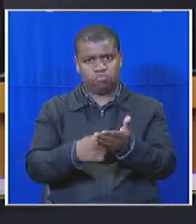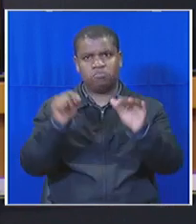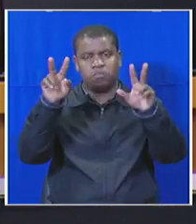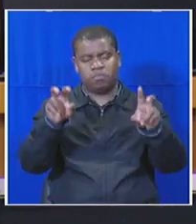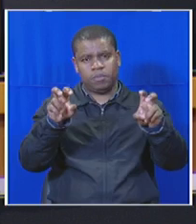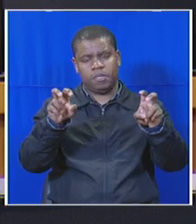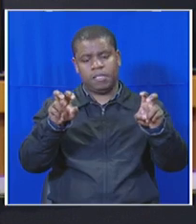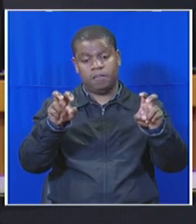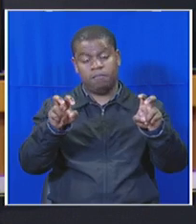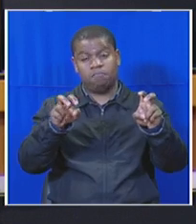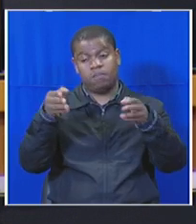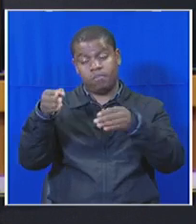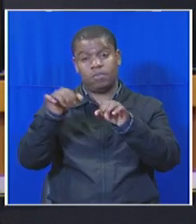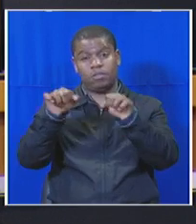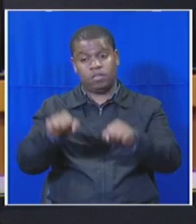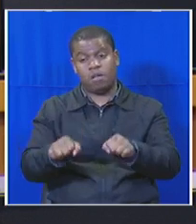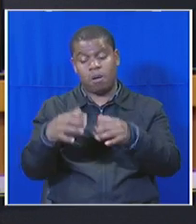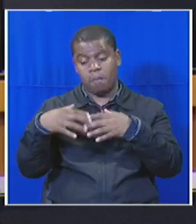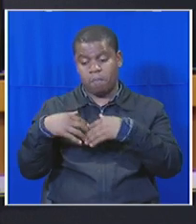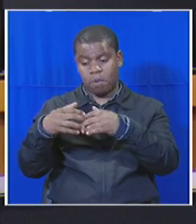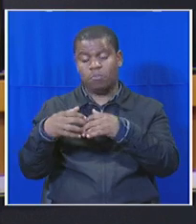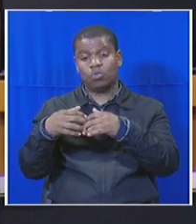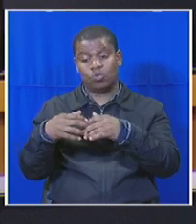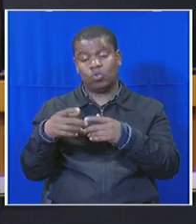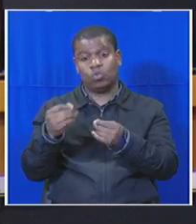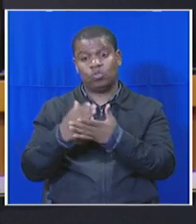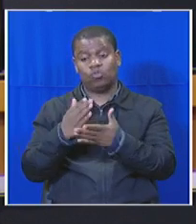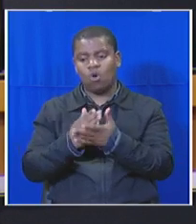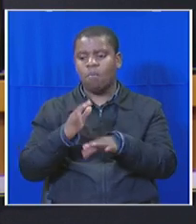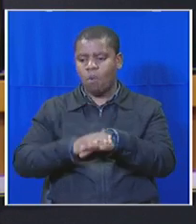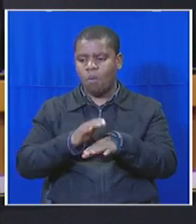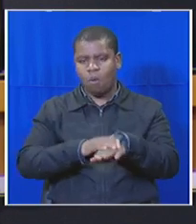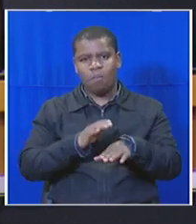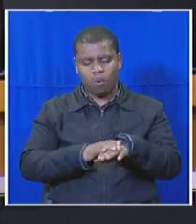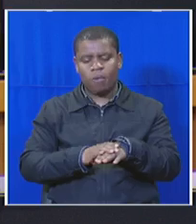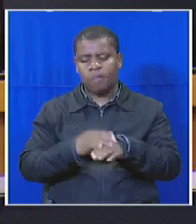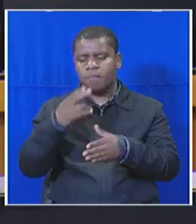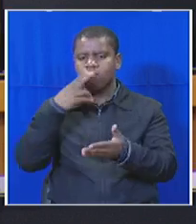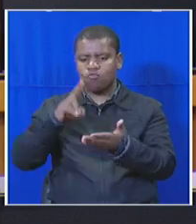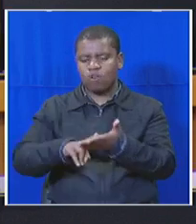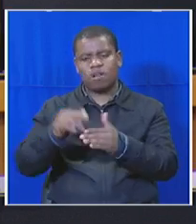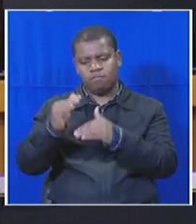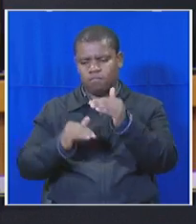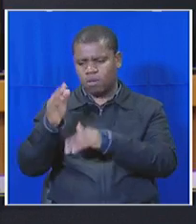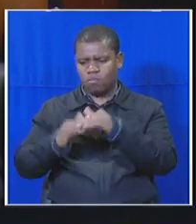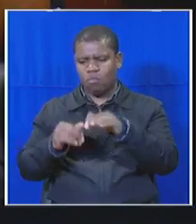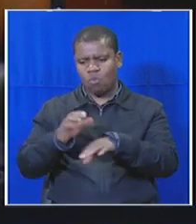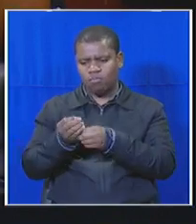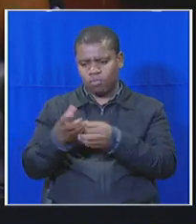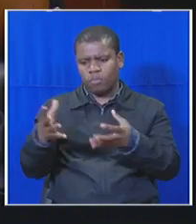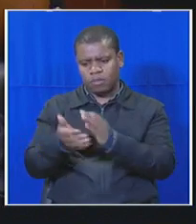what system is in place to further educate and provide skill to emerging contractors. I so move.